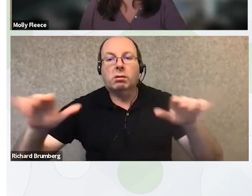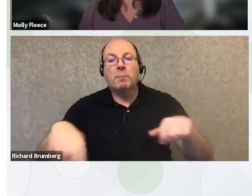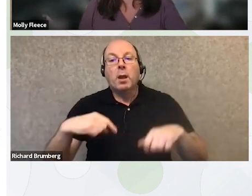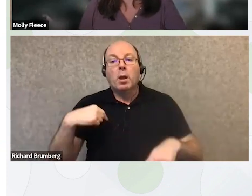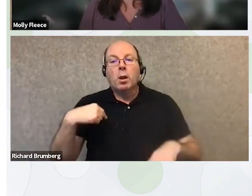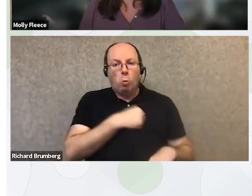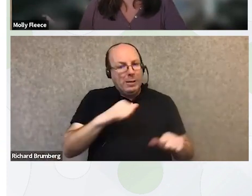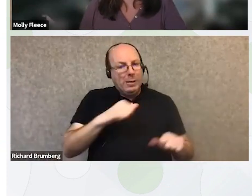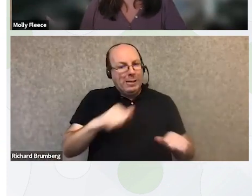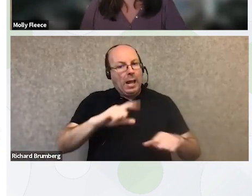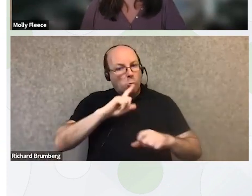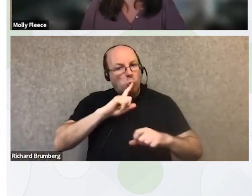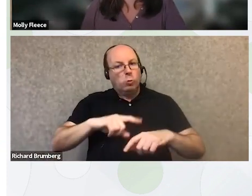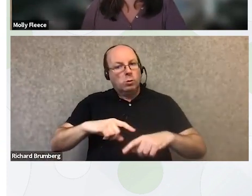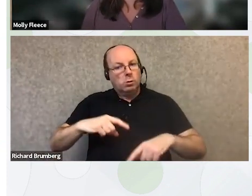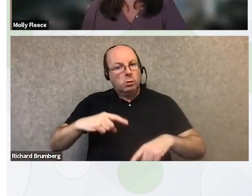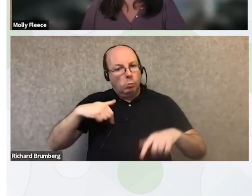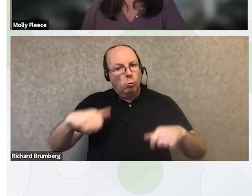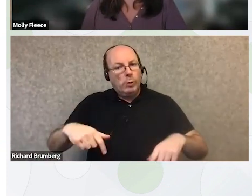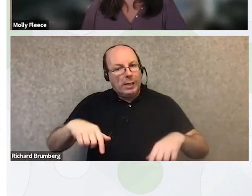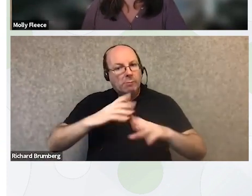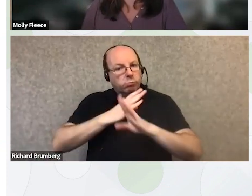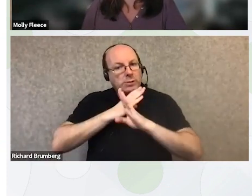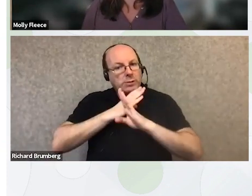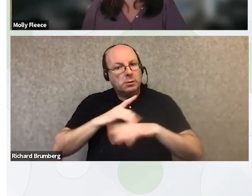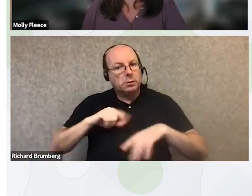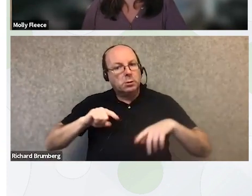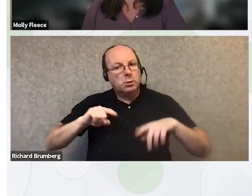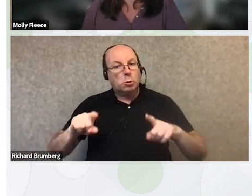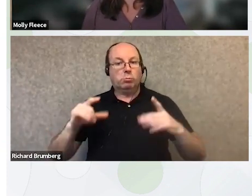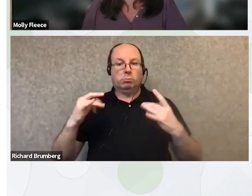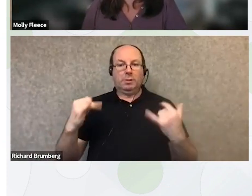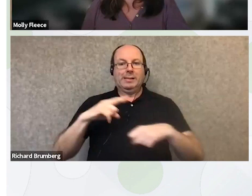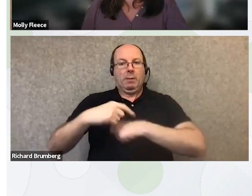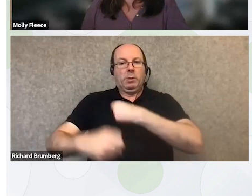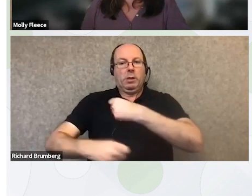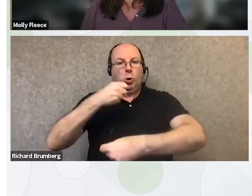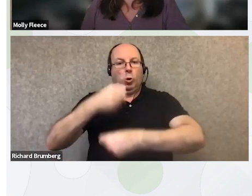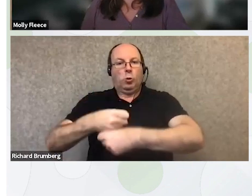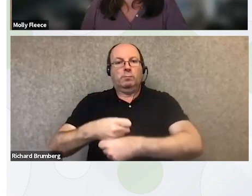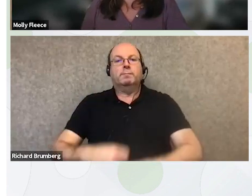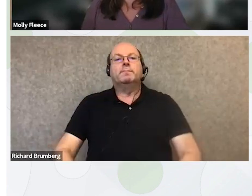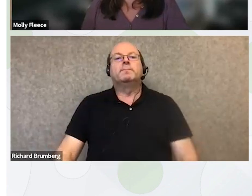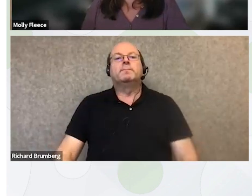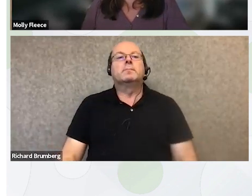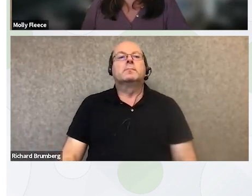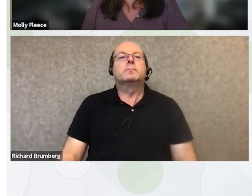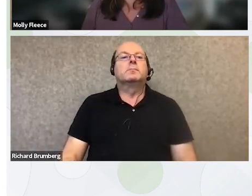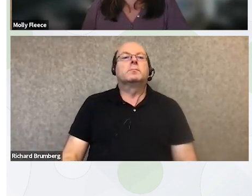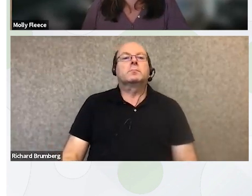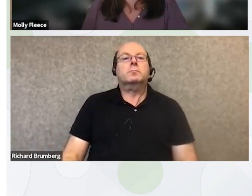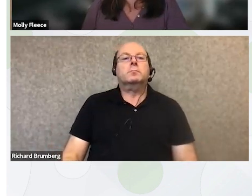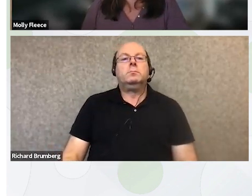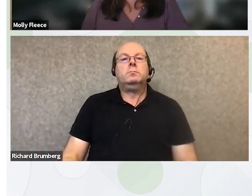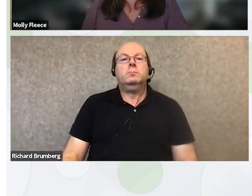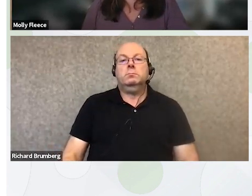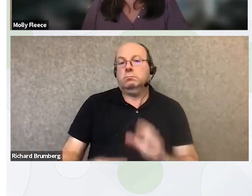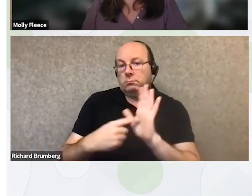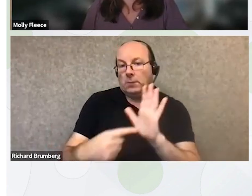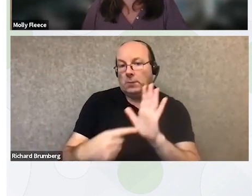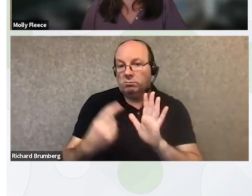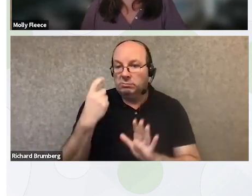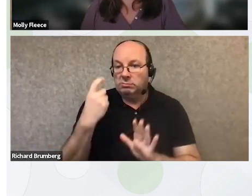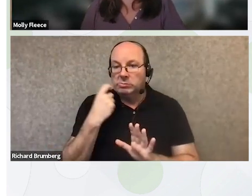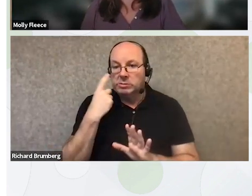preventing during these respiratory virus seasons. So here are just some examples of outbreaks that have